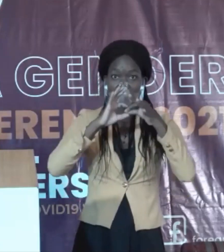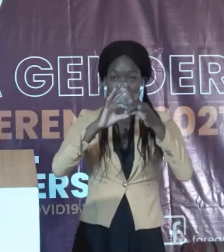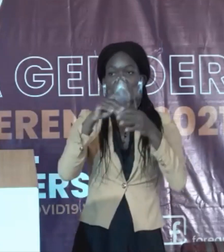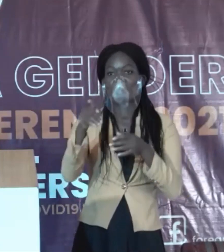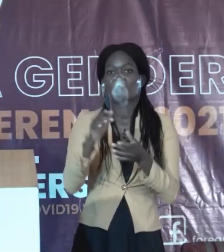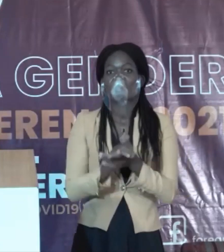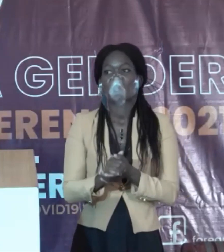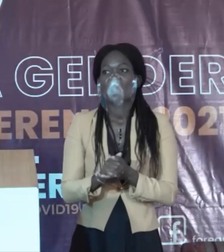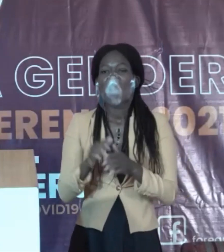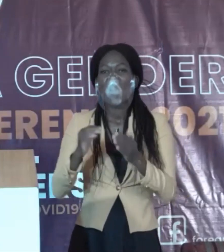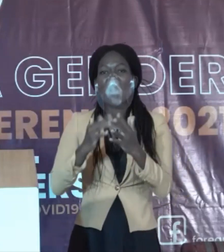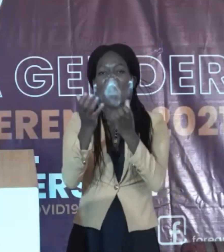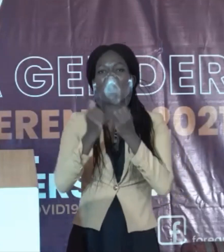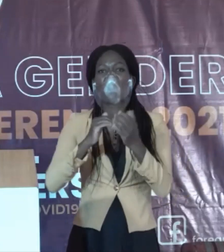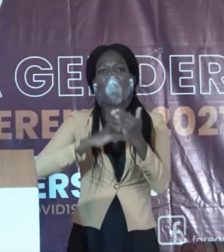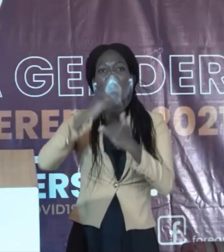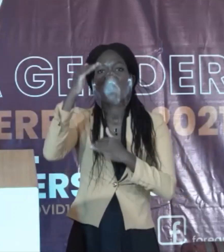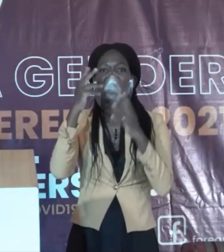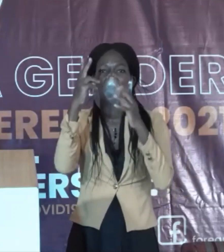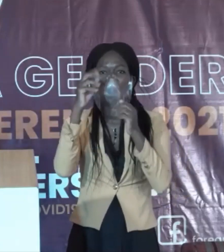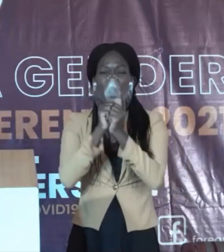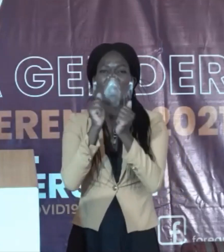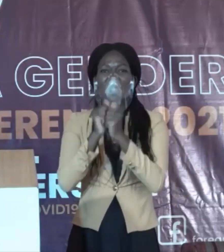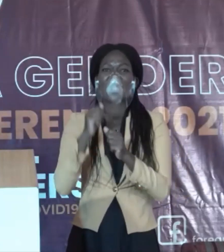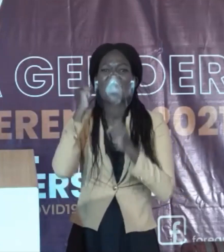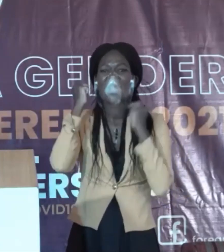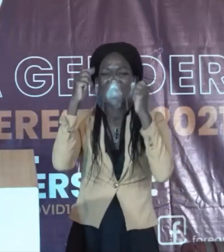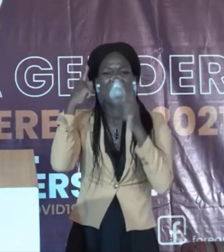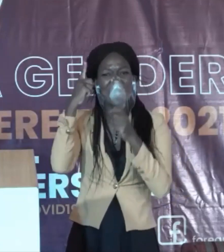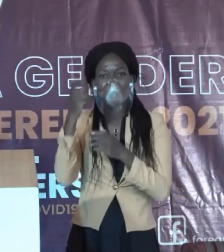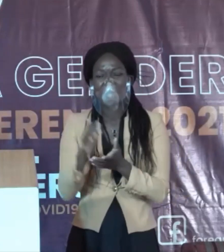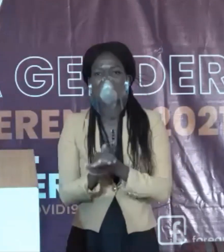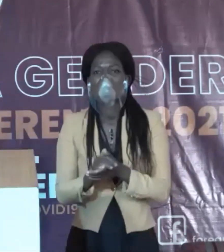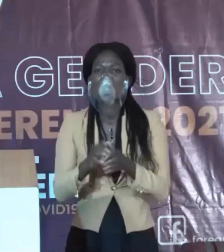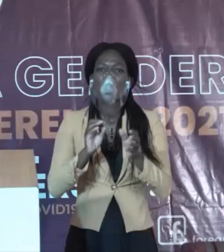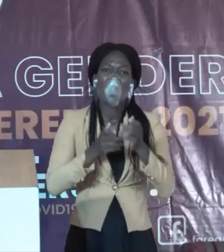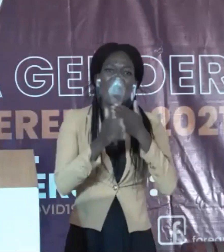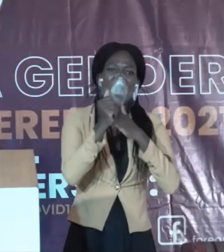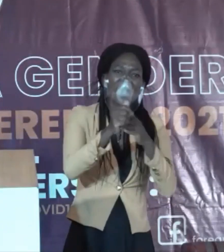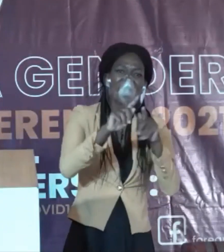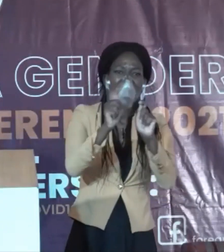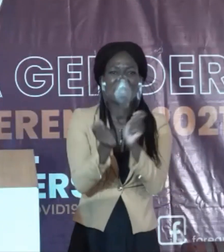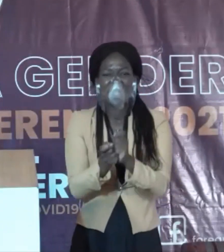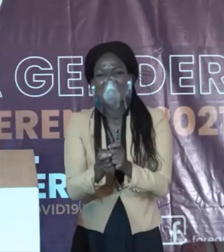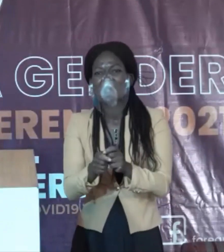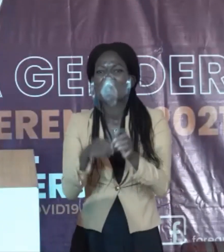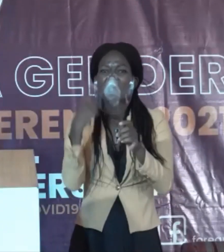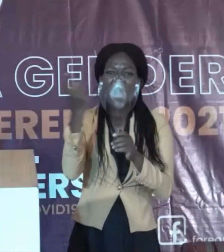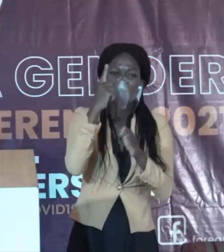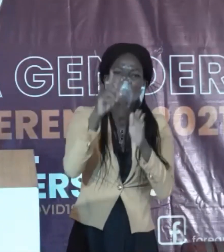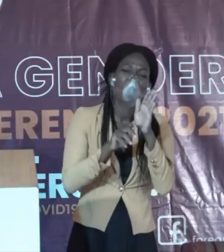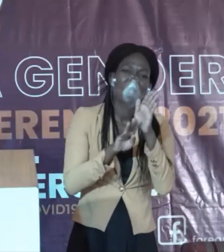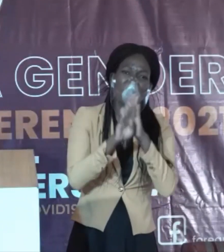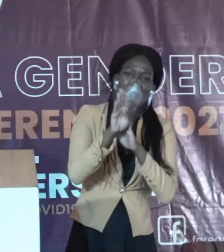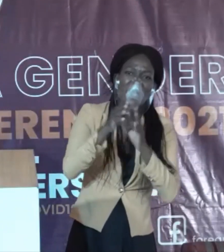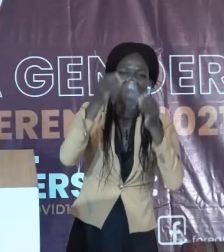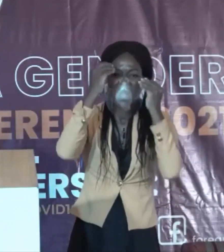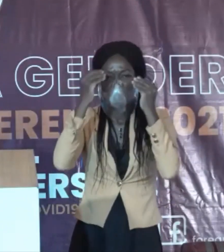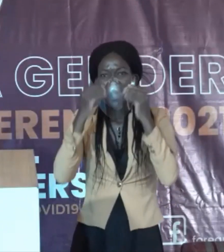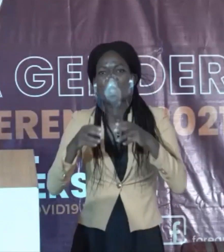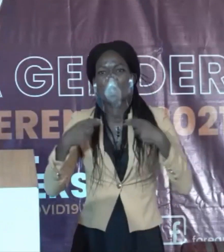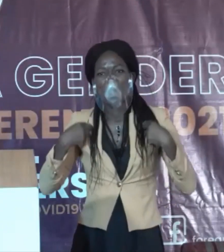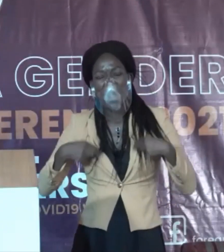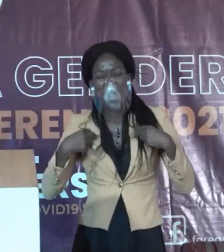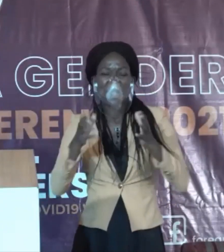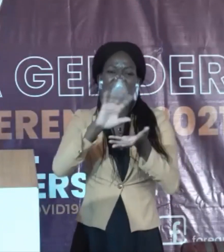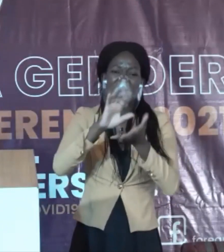managing change and leading teams across multiple sectors in development, education, health care, and the